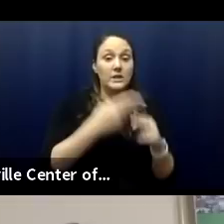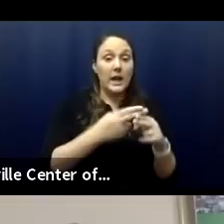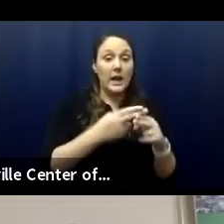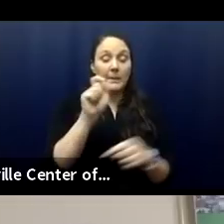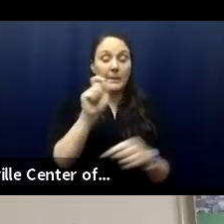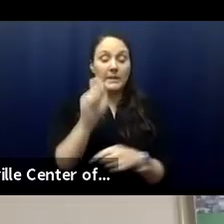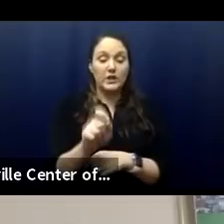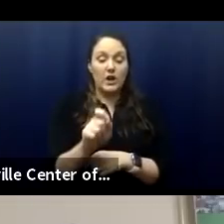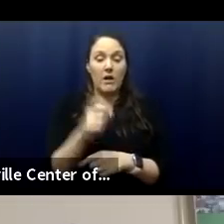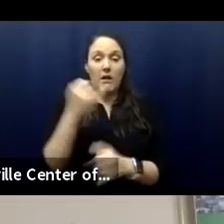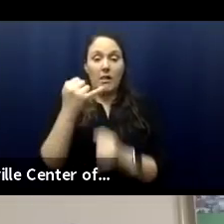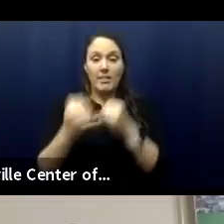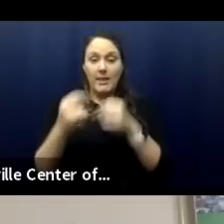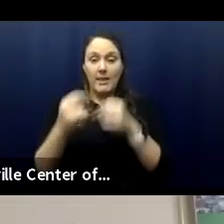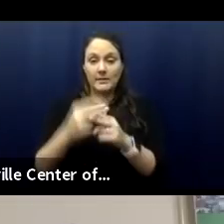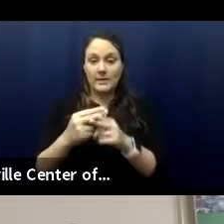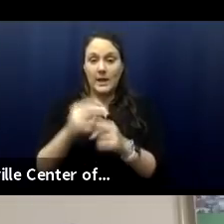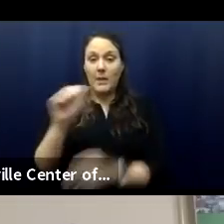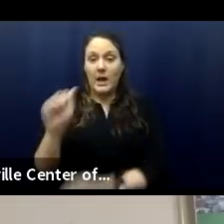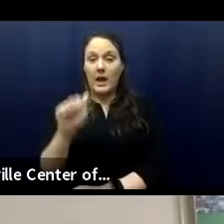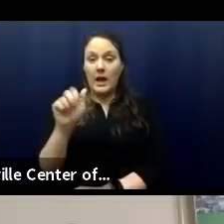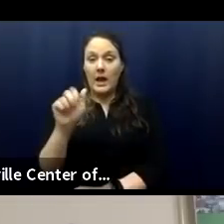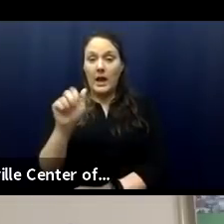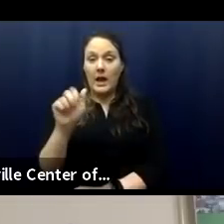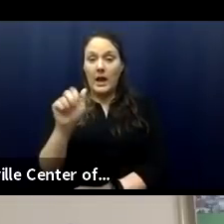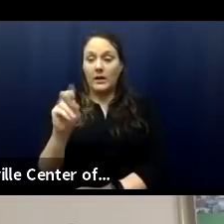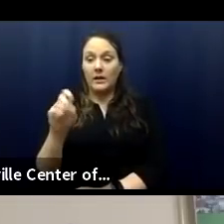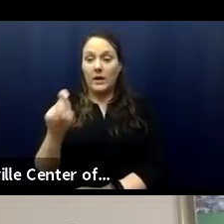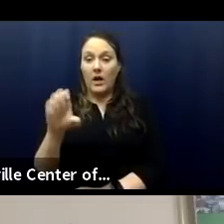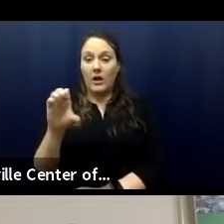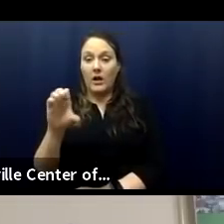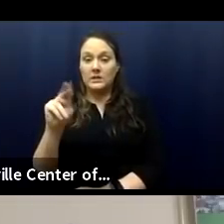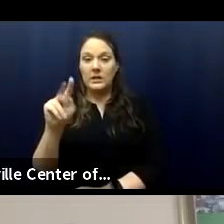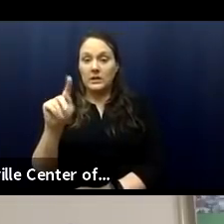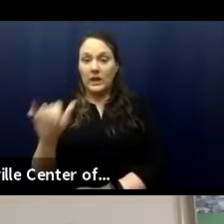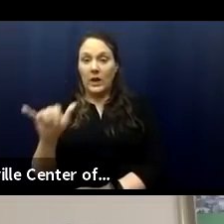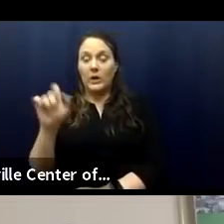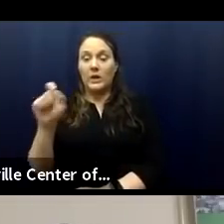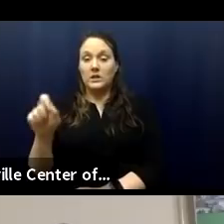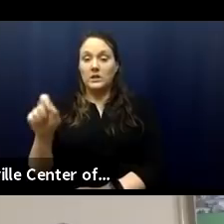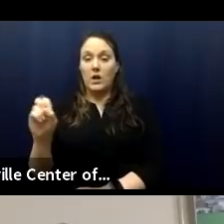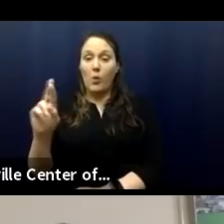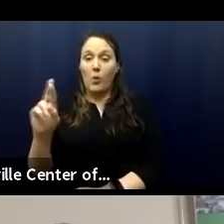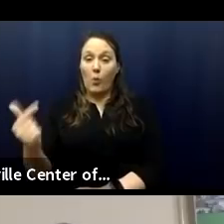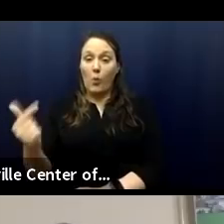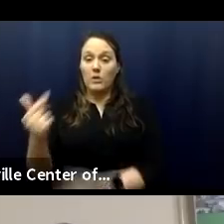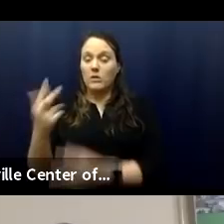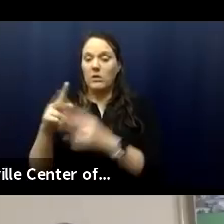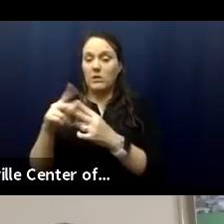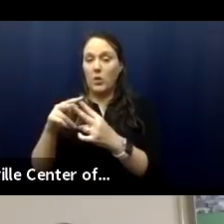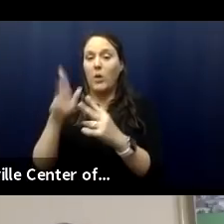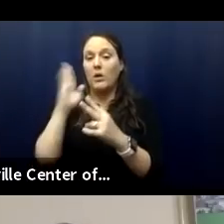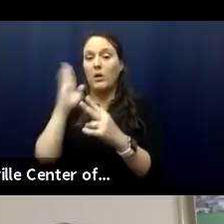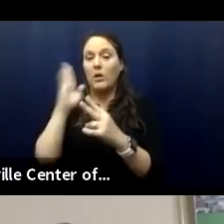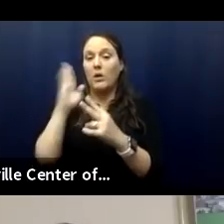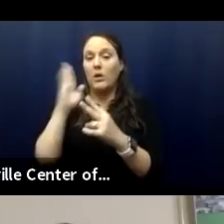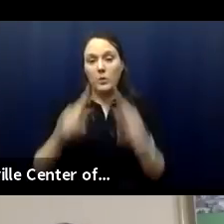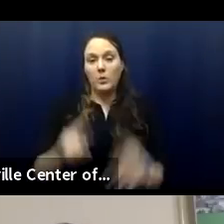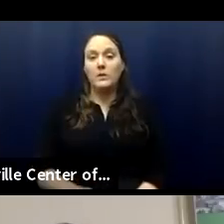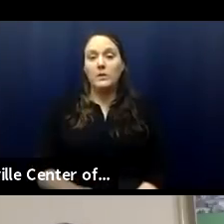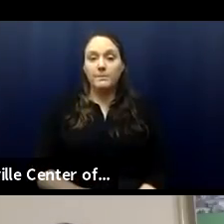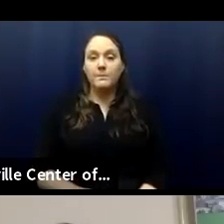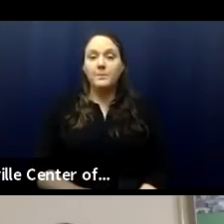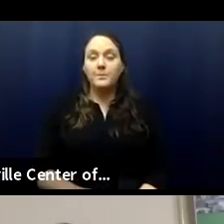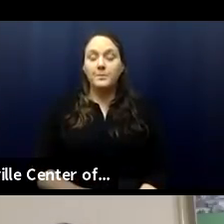at knoxcounty.org. So either way will work. Do you want me to show it? I was pulling it. Okay, you're